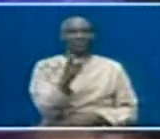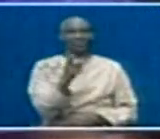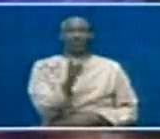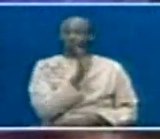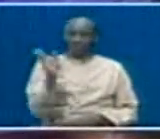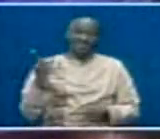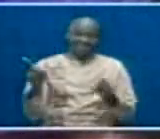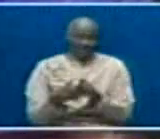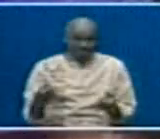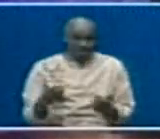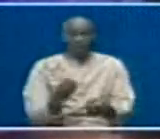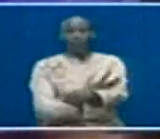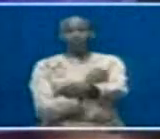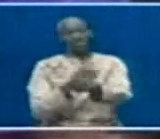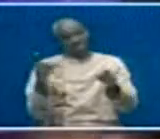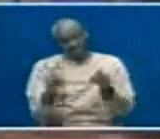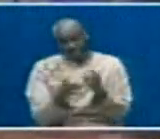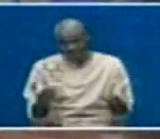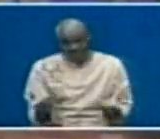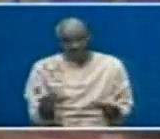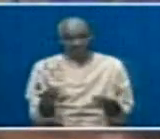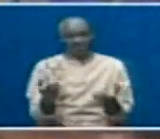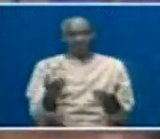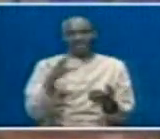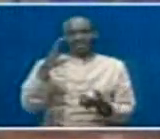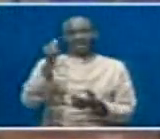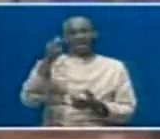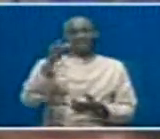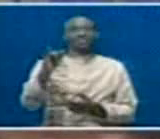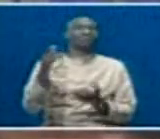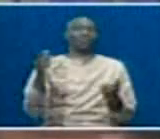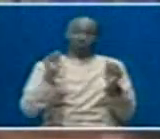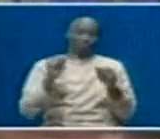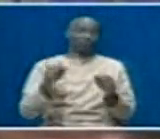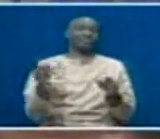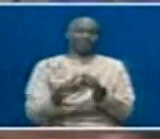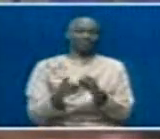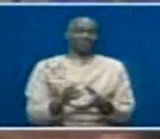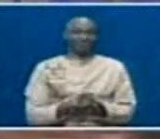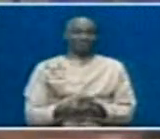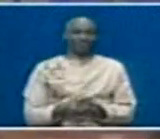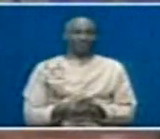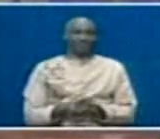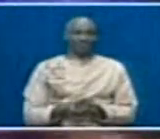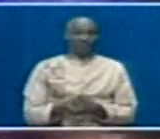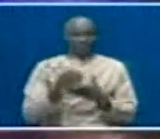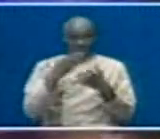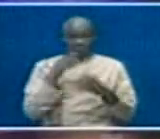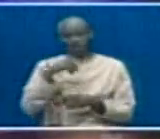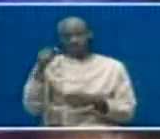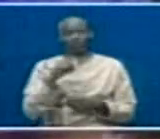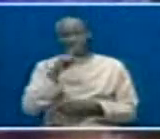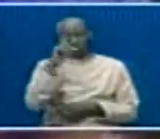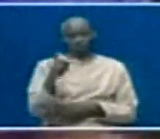is the same, Bush was the same, and Kerry would have been the same. Yeah. Before I go on to my next